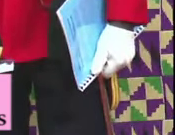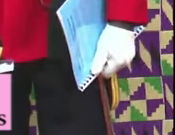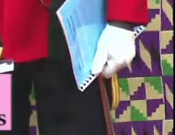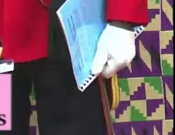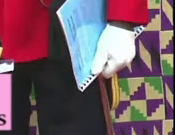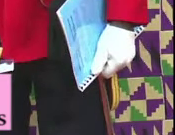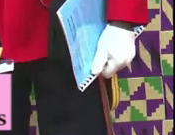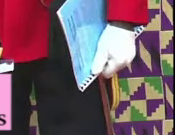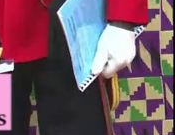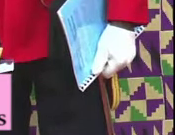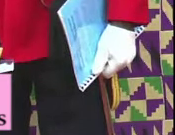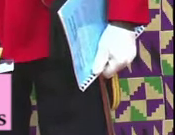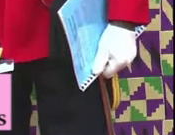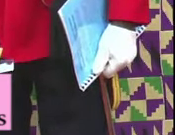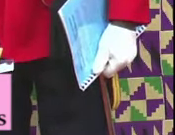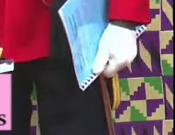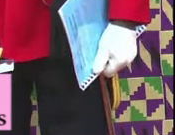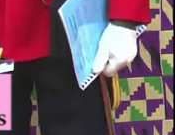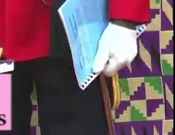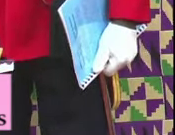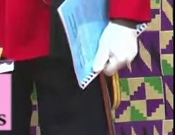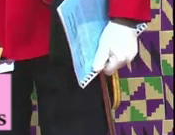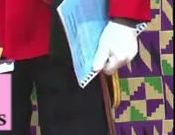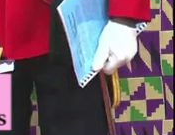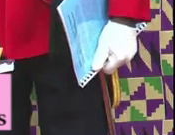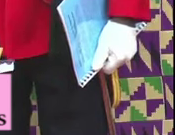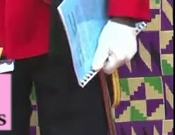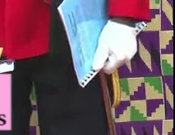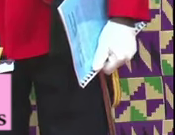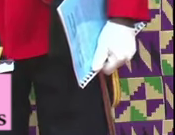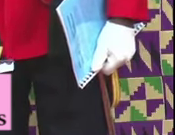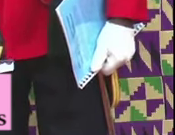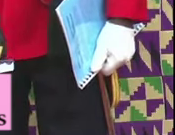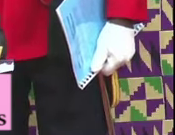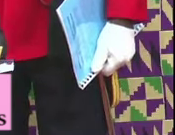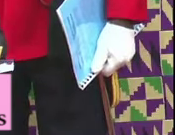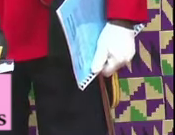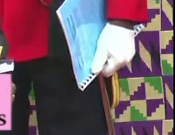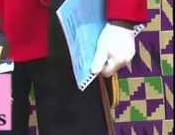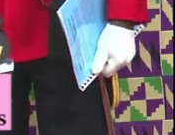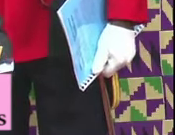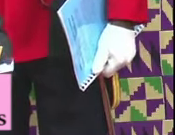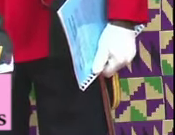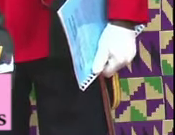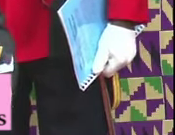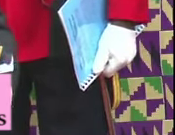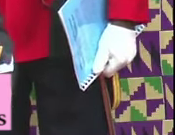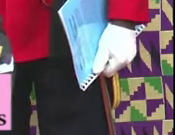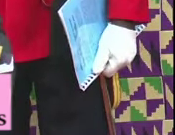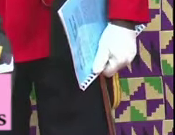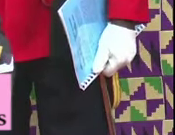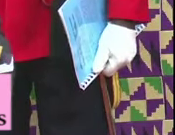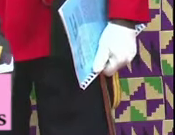made the difference between the ruin of the household and survival. In addition,